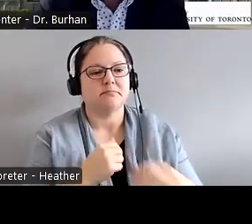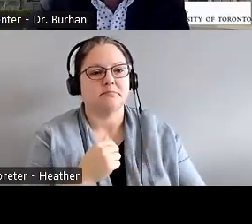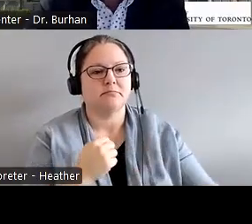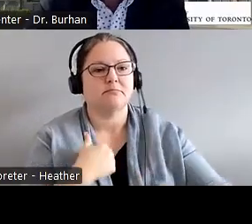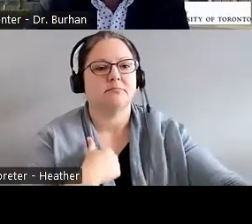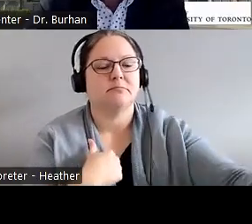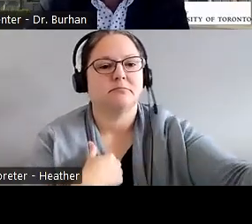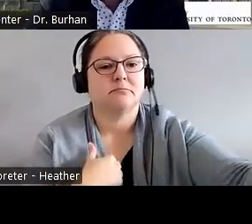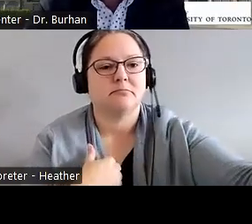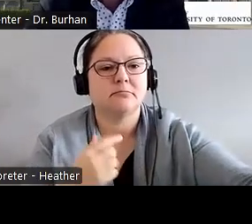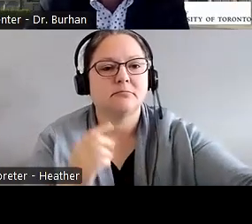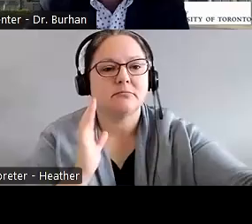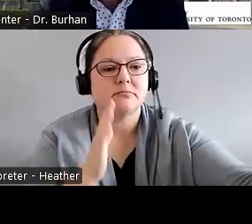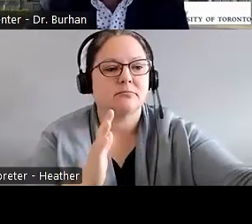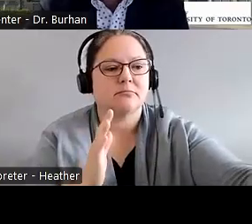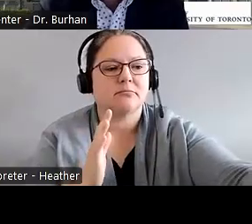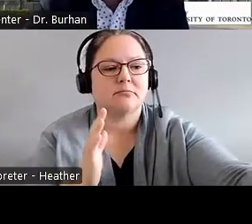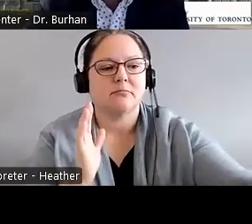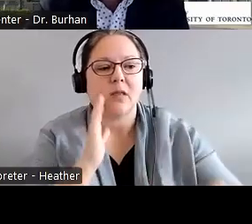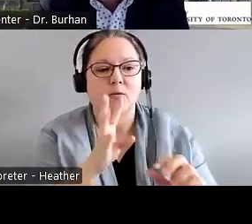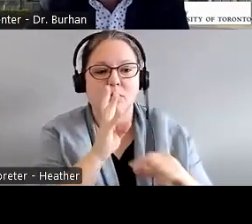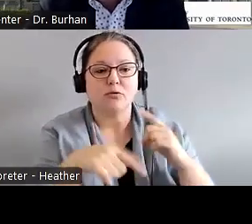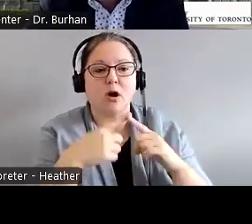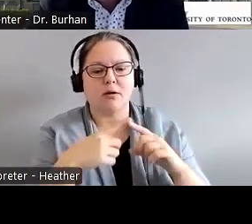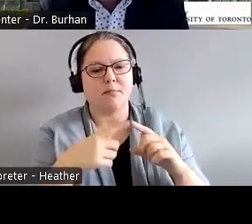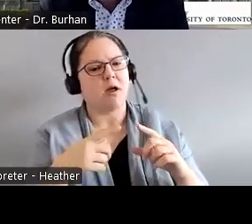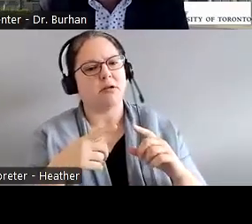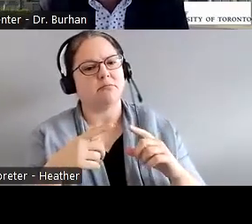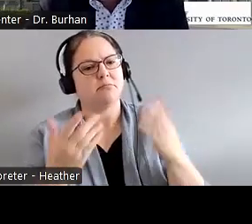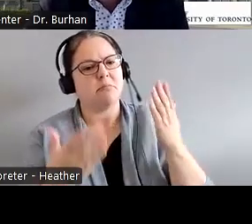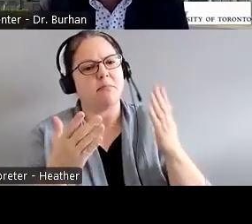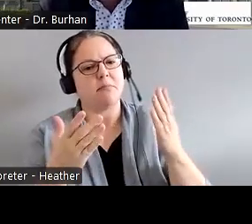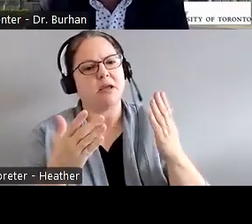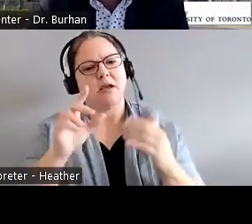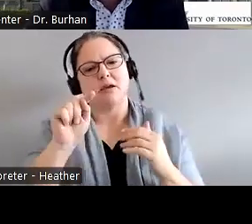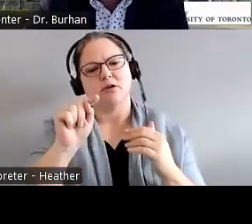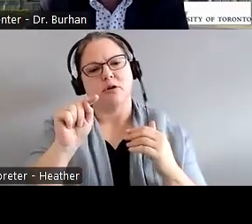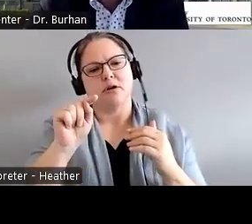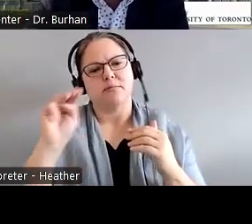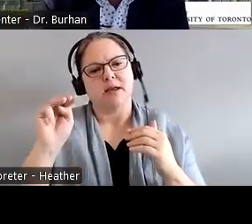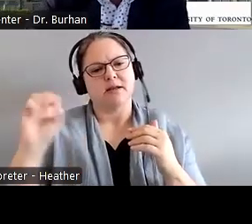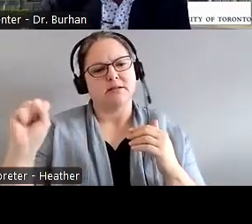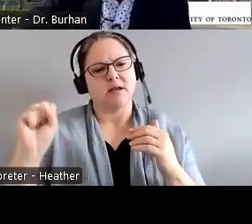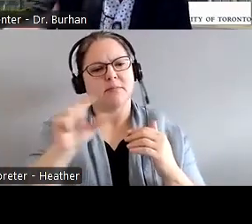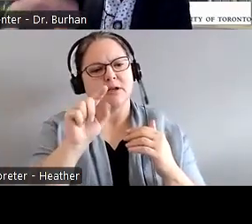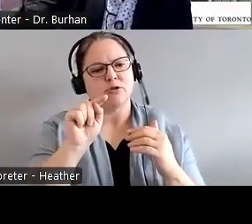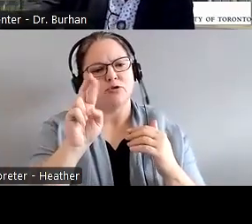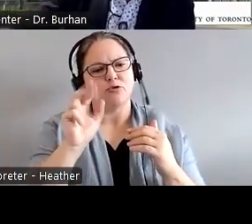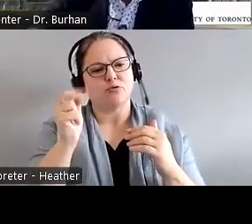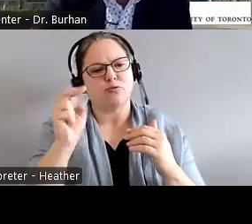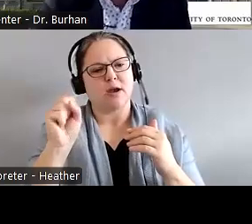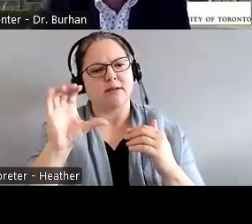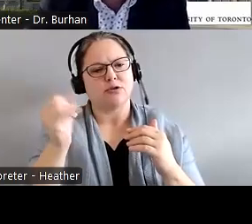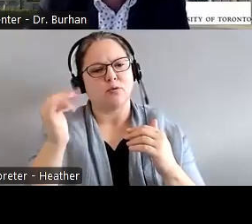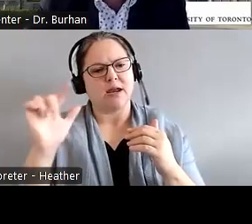at transcranial magnetic stimulation to see if we can offer cognitive enhancement and while